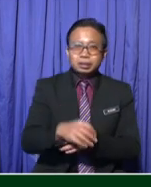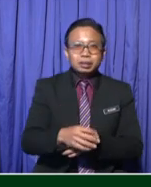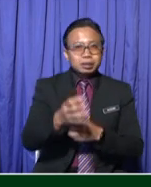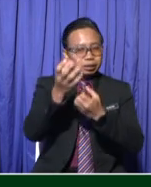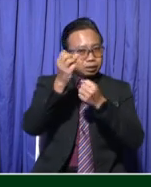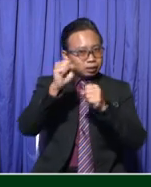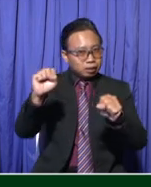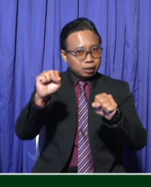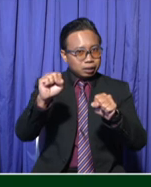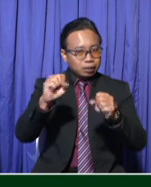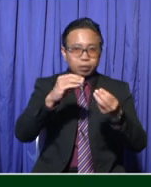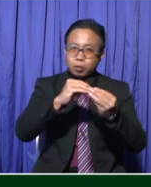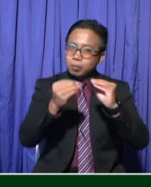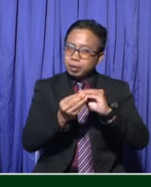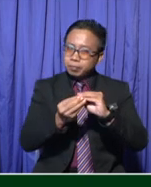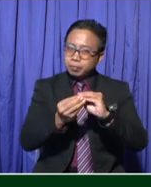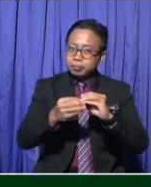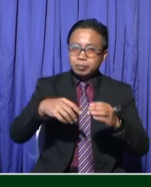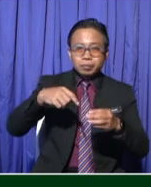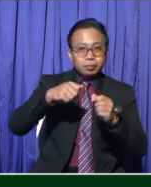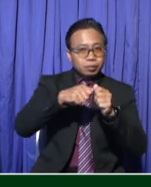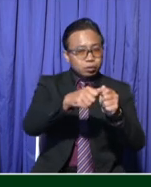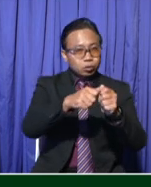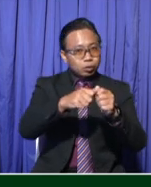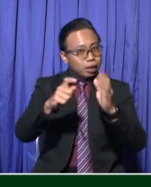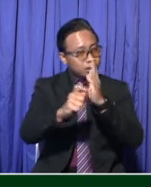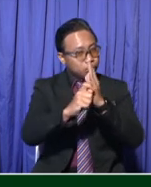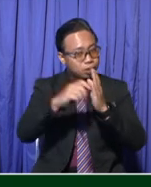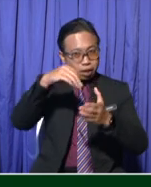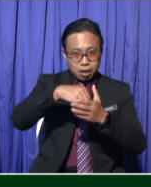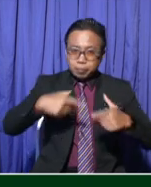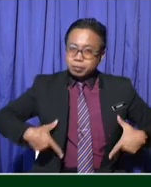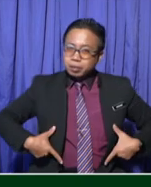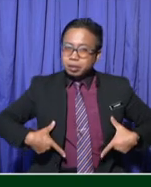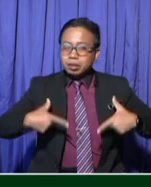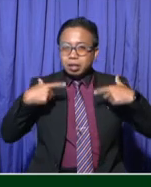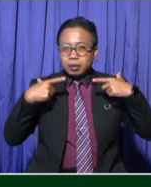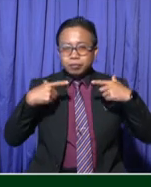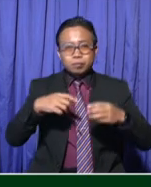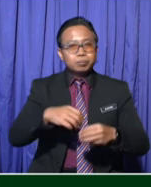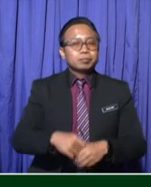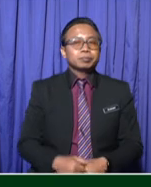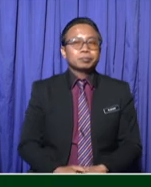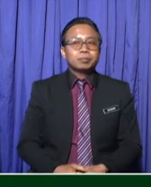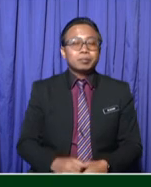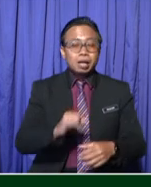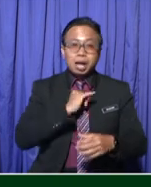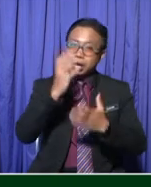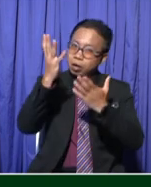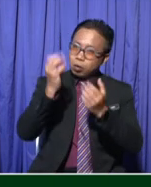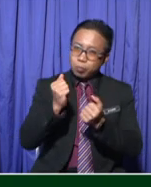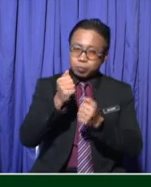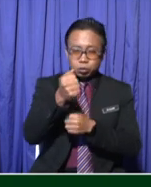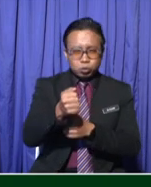Solve problems involving addition in daily life situations. I hope you